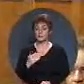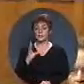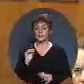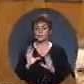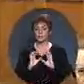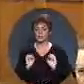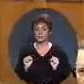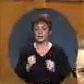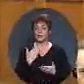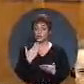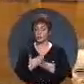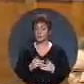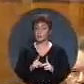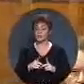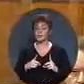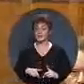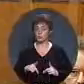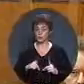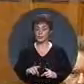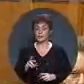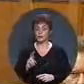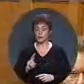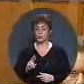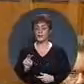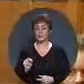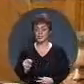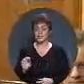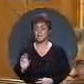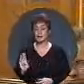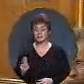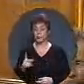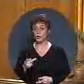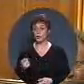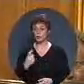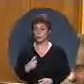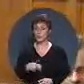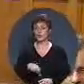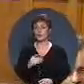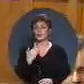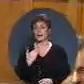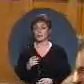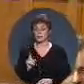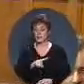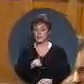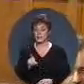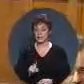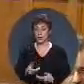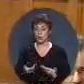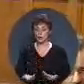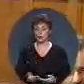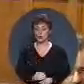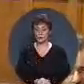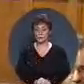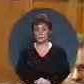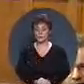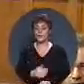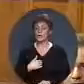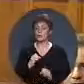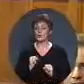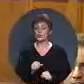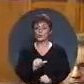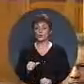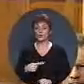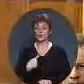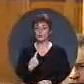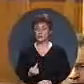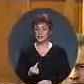for Renfrew Nipissing Pembroke for such an excellent question today. I can also say it's not only constituents in her riding,